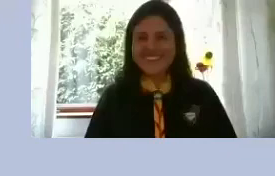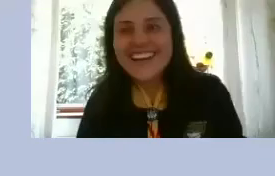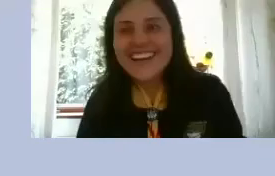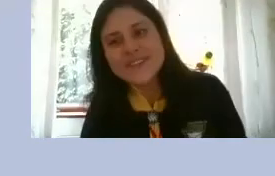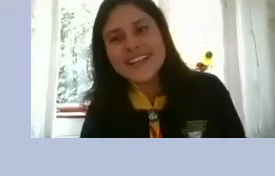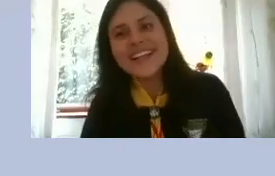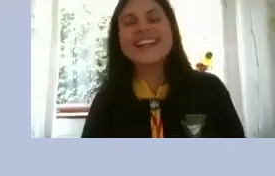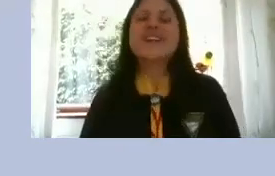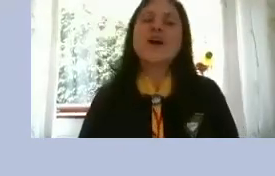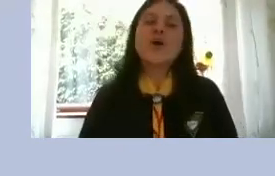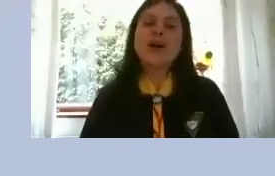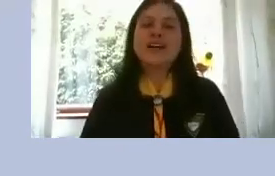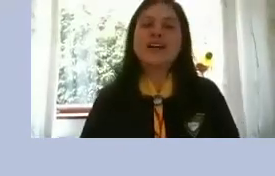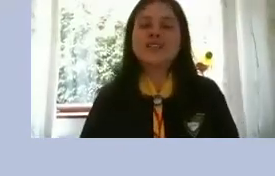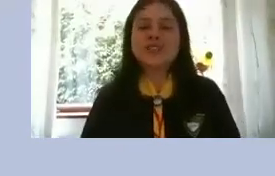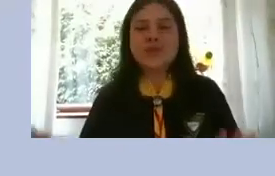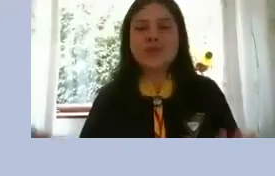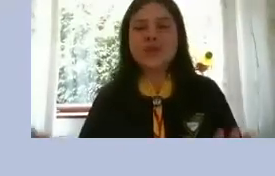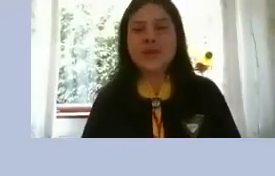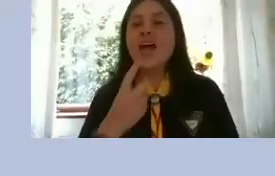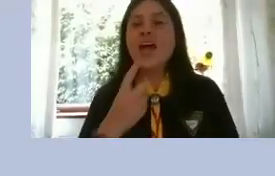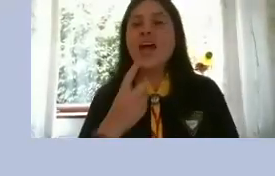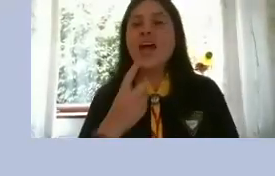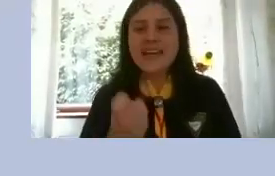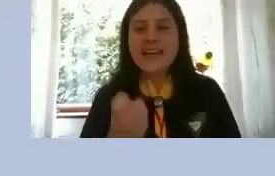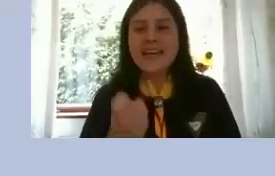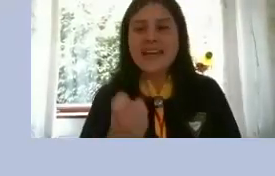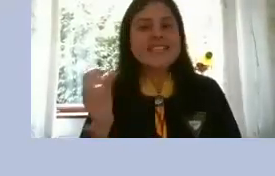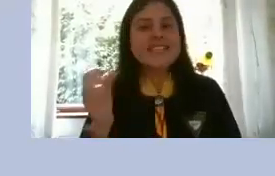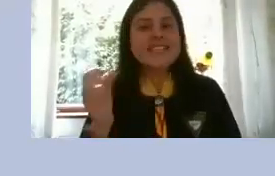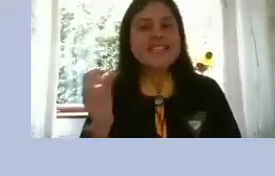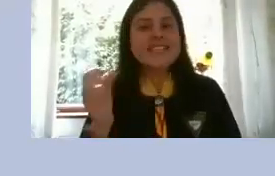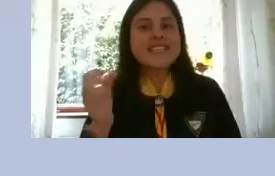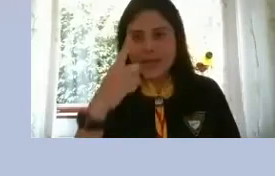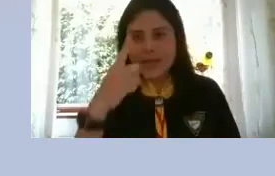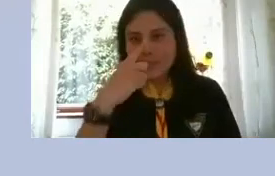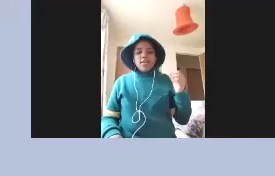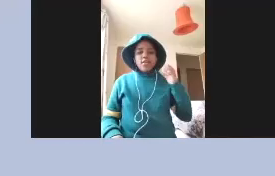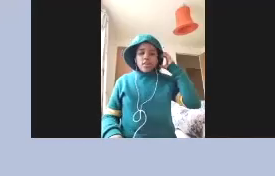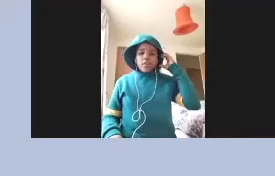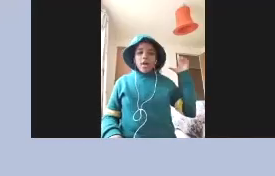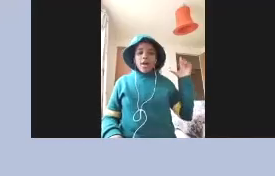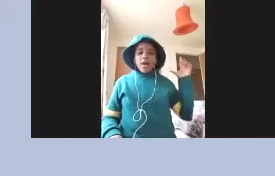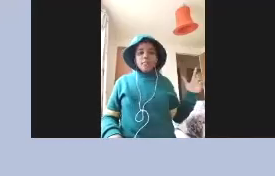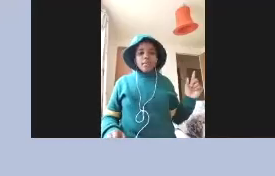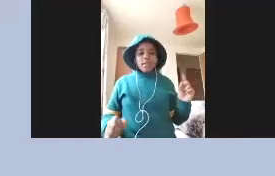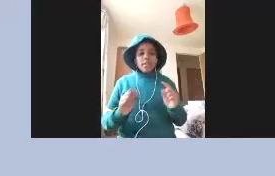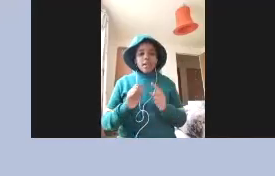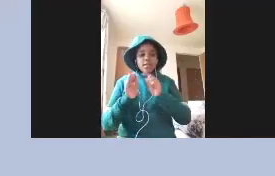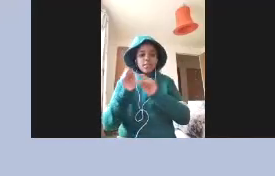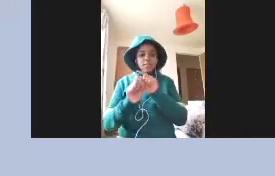I can sing a rainbow too. Okay, let's do it again. One, two, go. Red and yellow and pink and